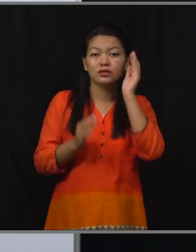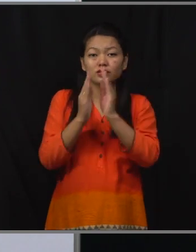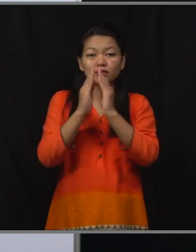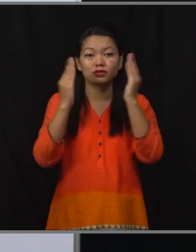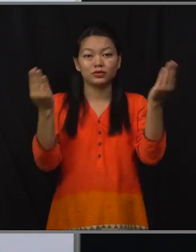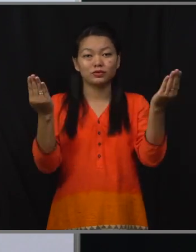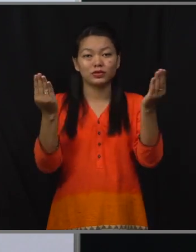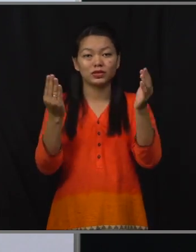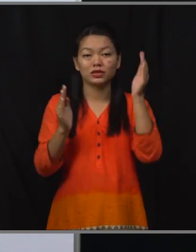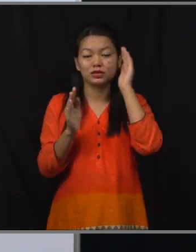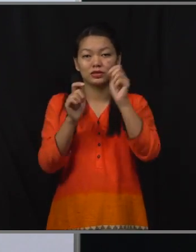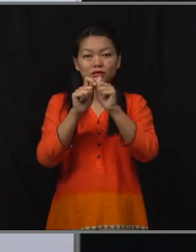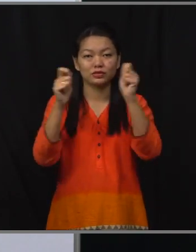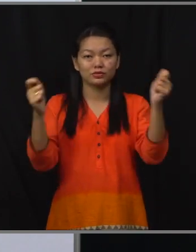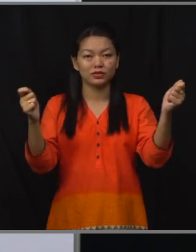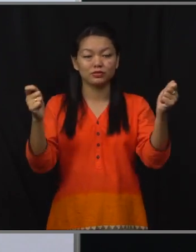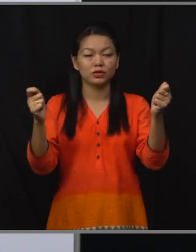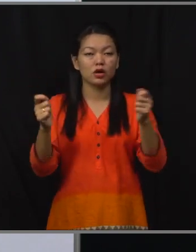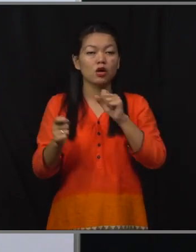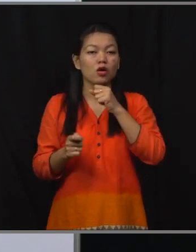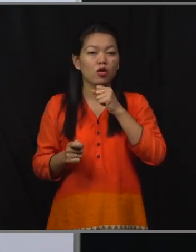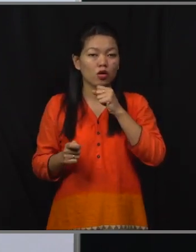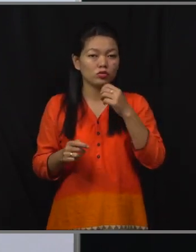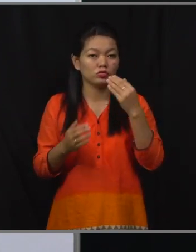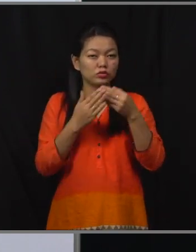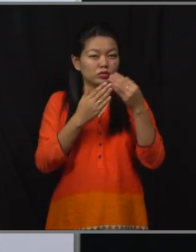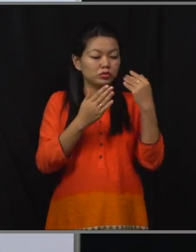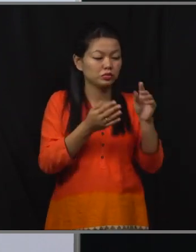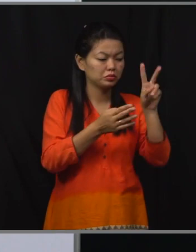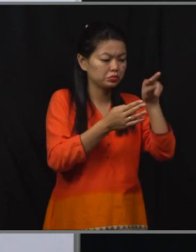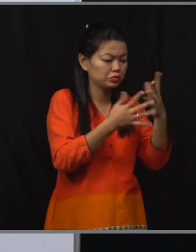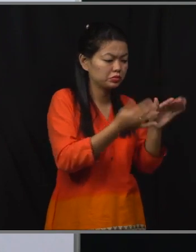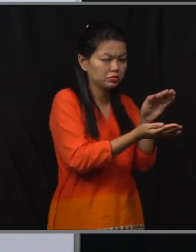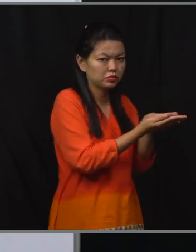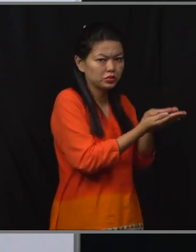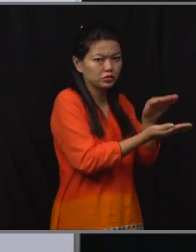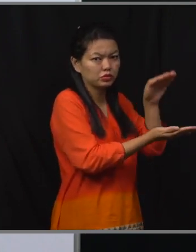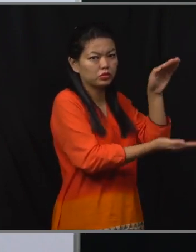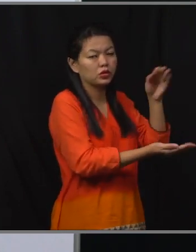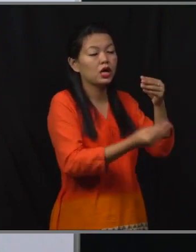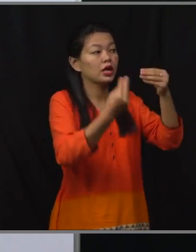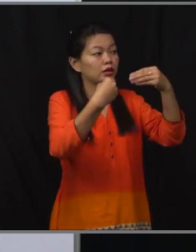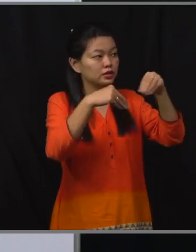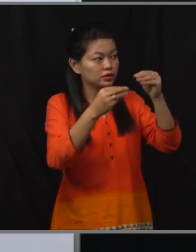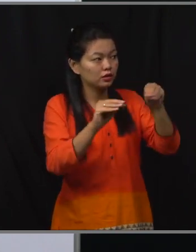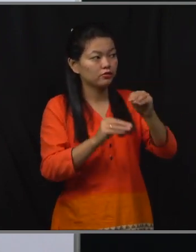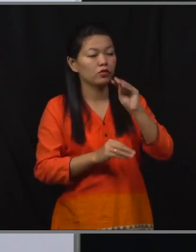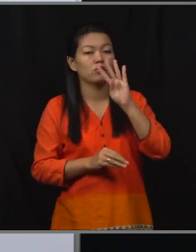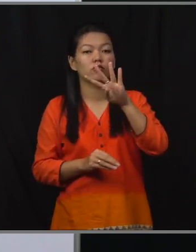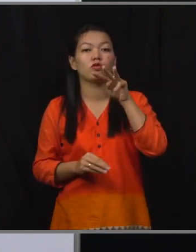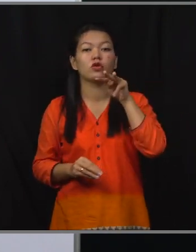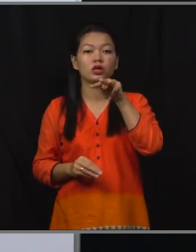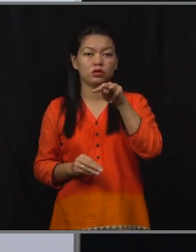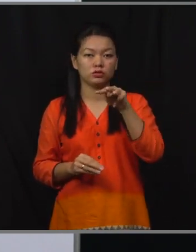4,000. By general donation, that is given a general donation that is given in your additional information